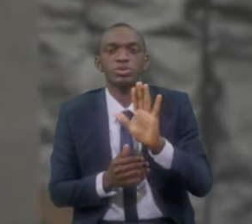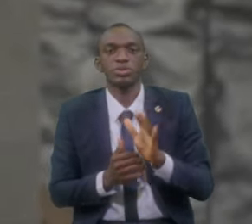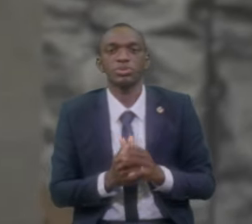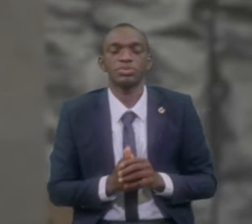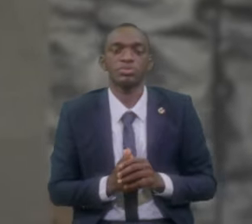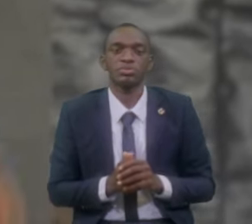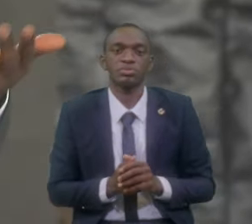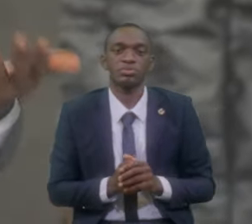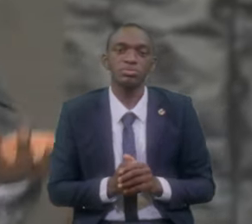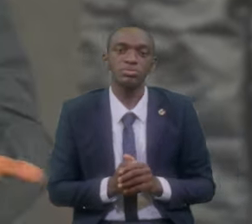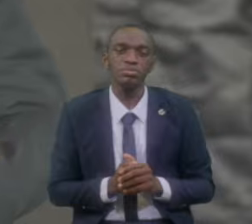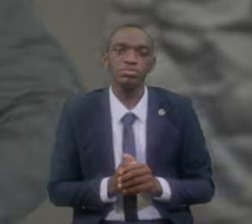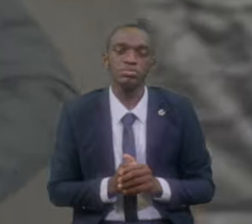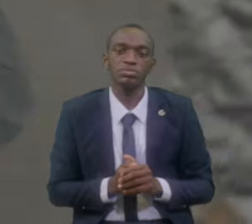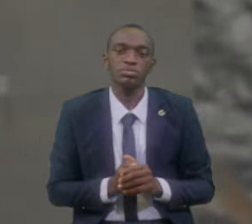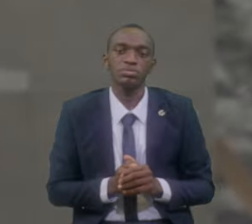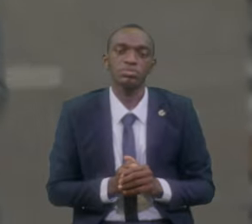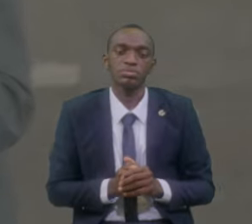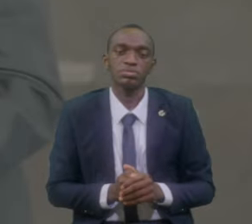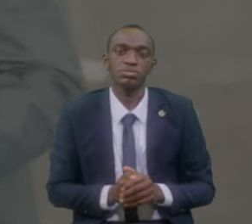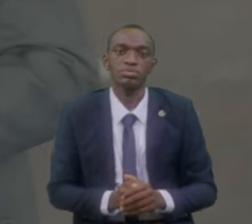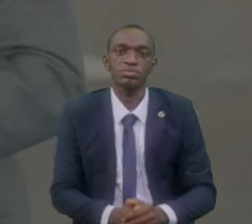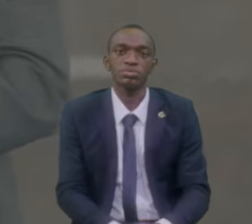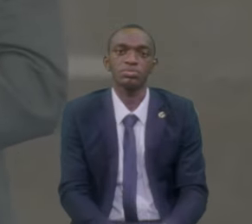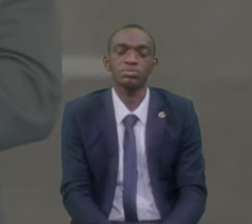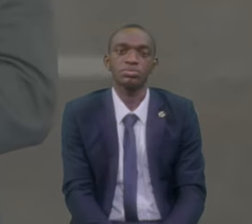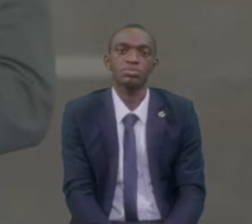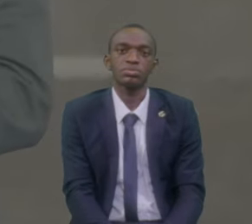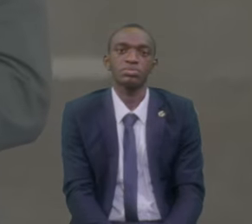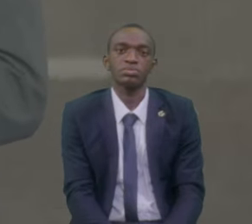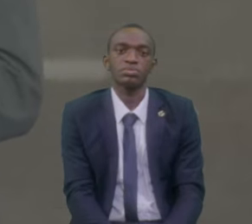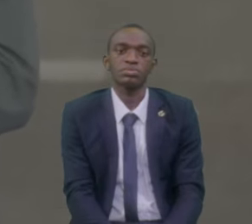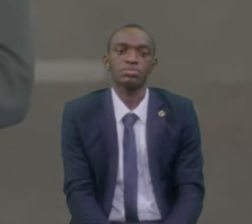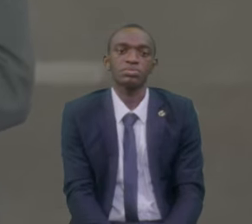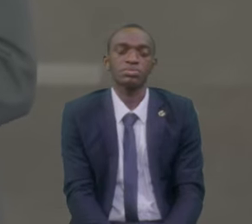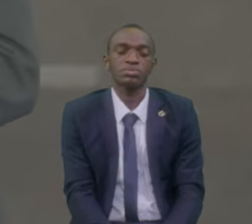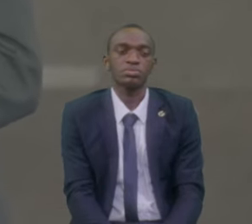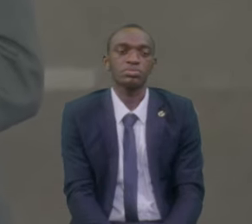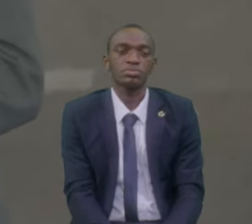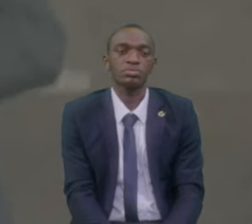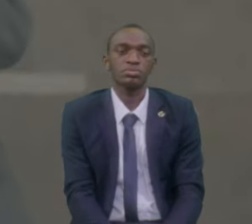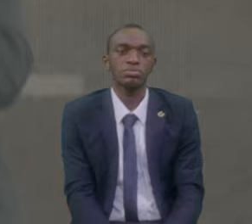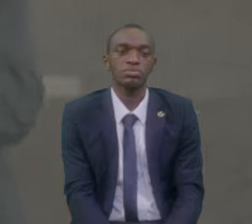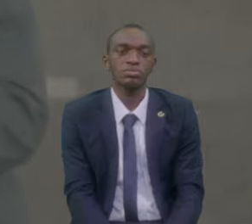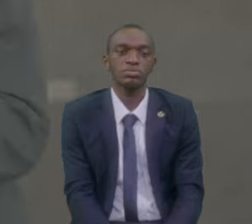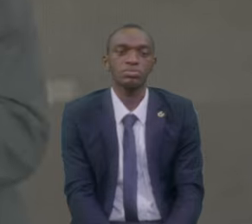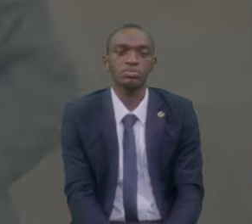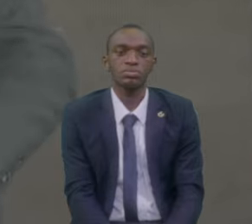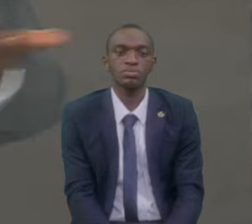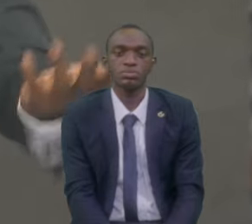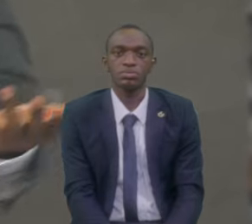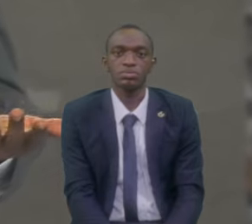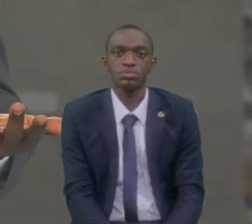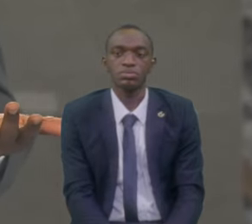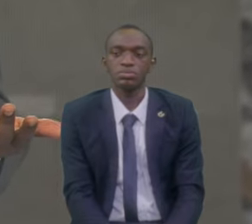kept away from you. But when we ignorantly, foolishly, carelessly, prayerlessly,